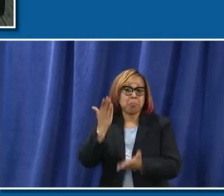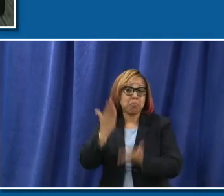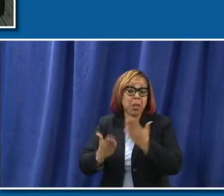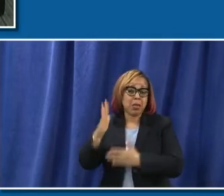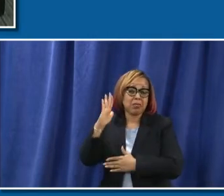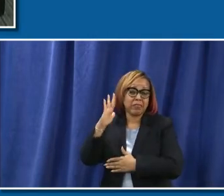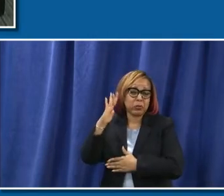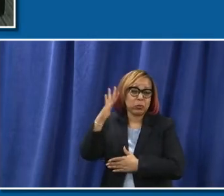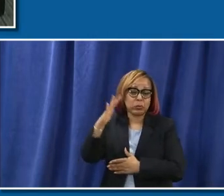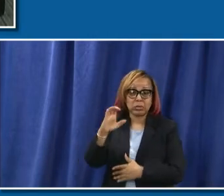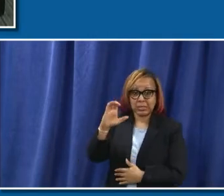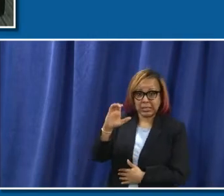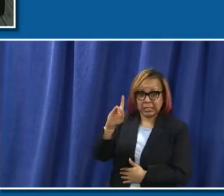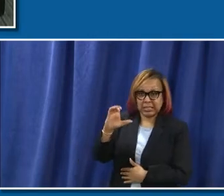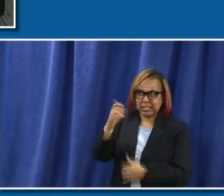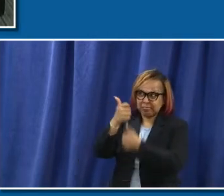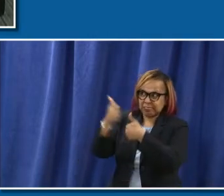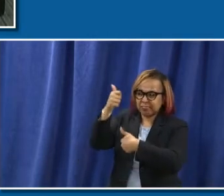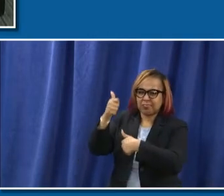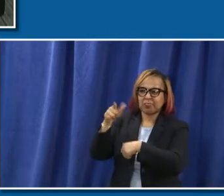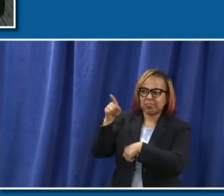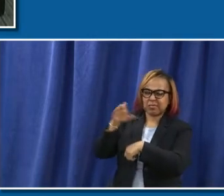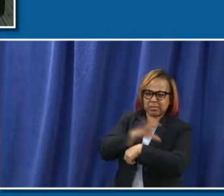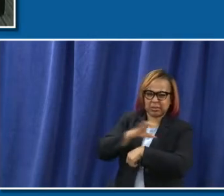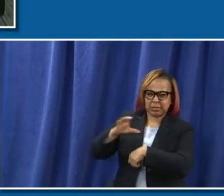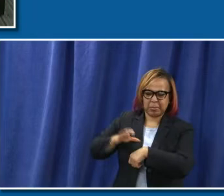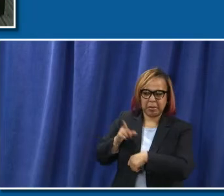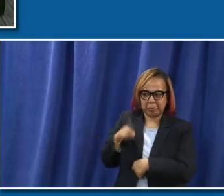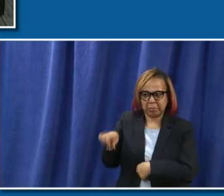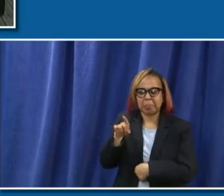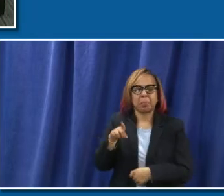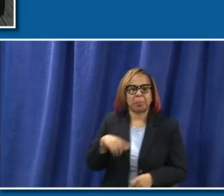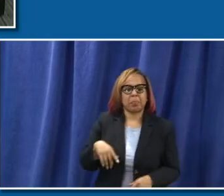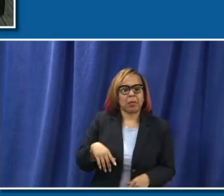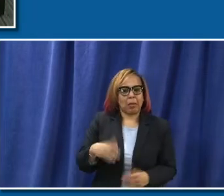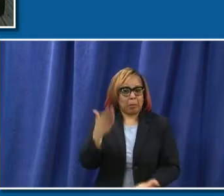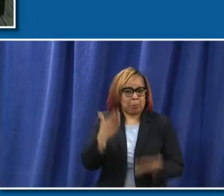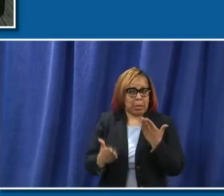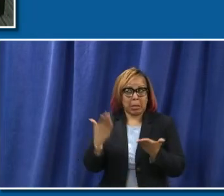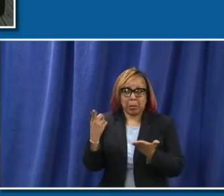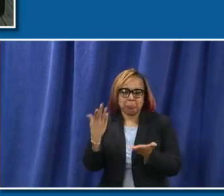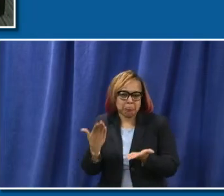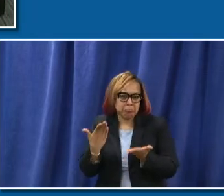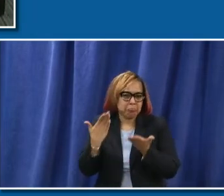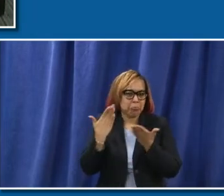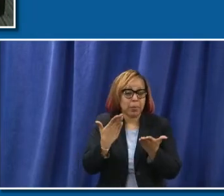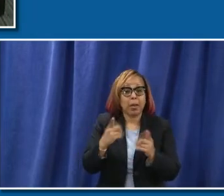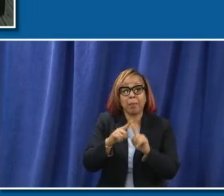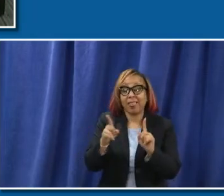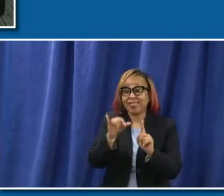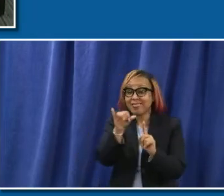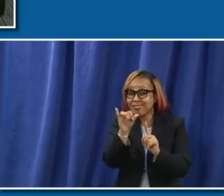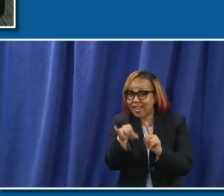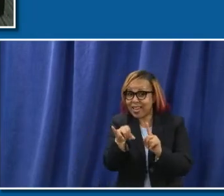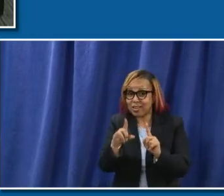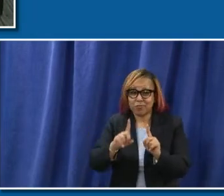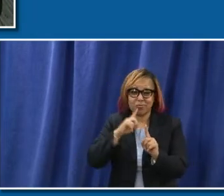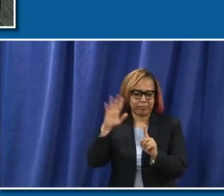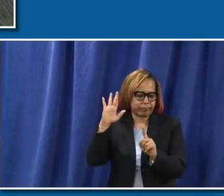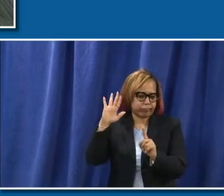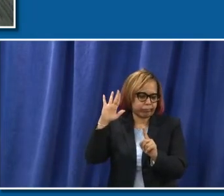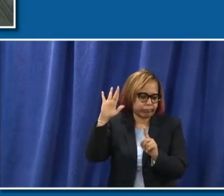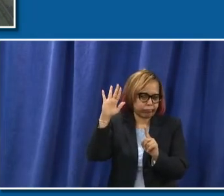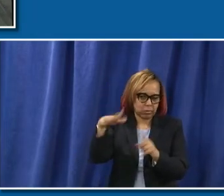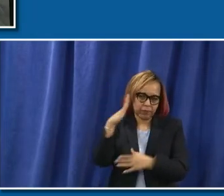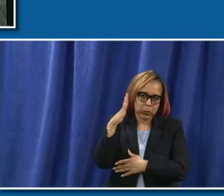down the line the CDC and the Advisory Committee on Immunization Practices may make some recommendations, but that is months and months and